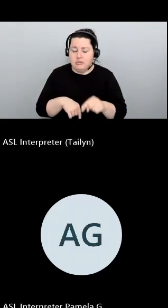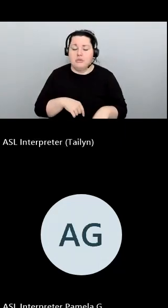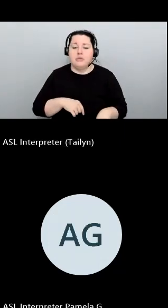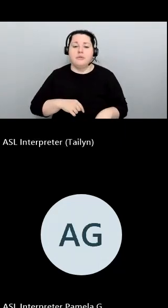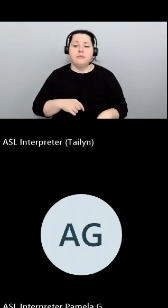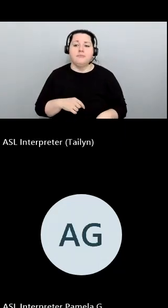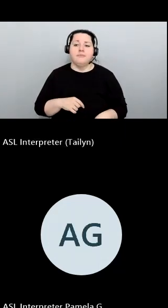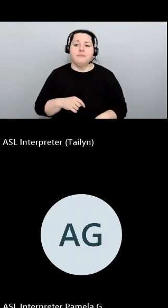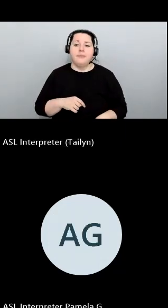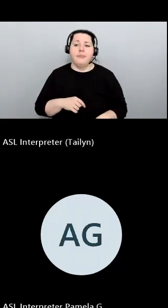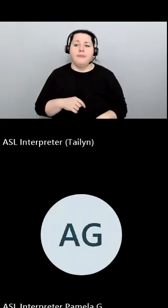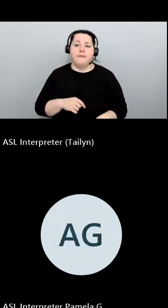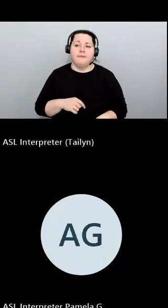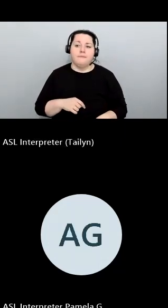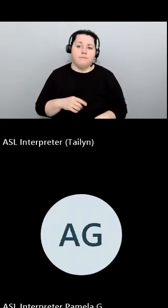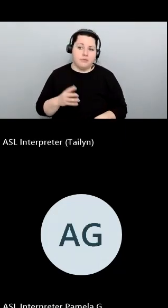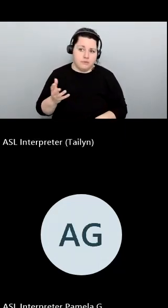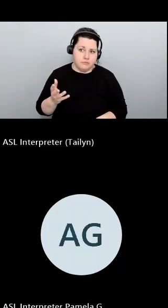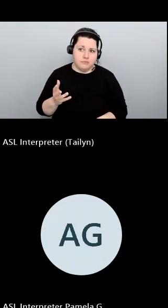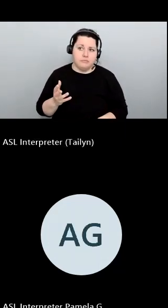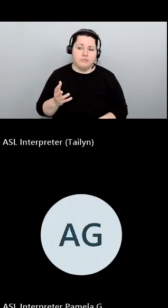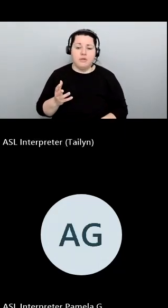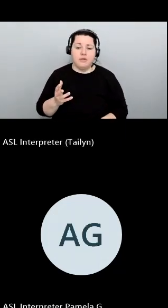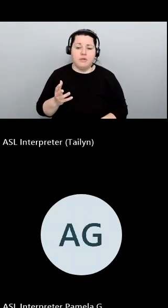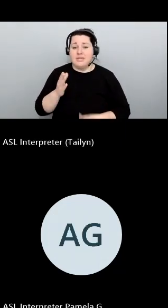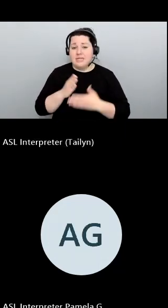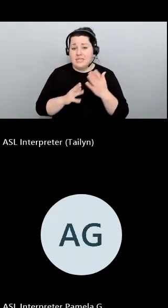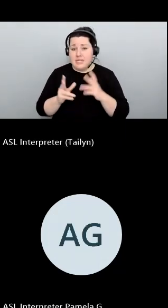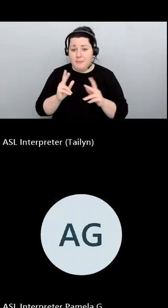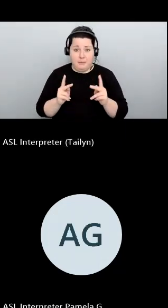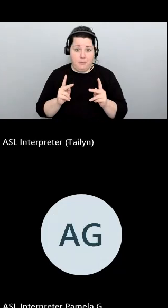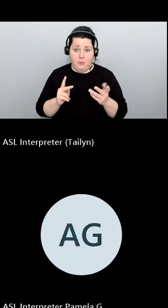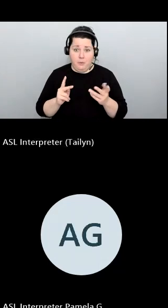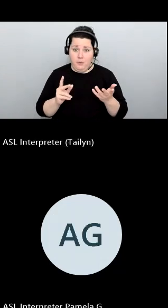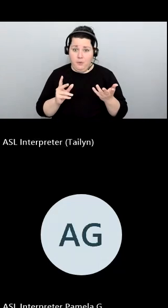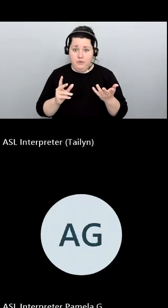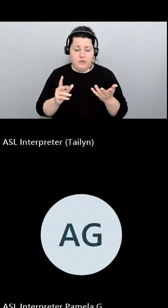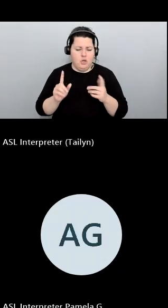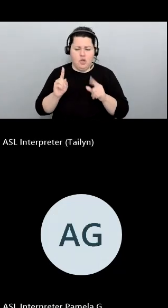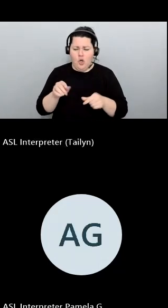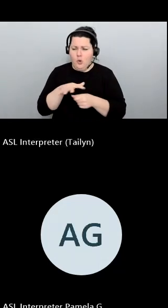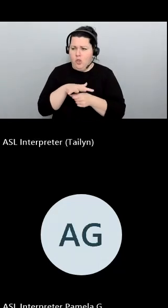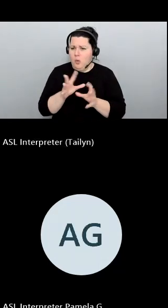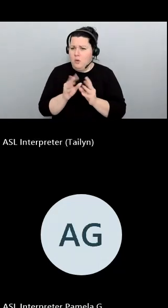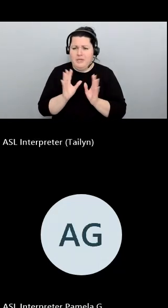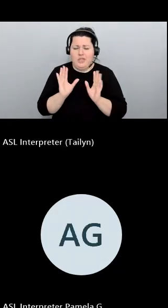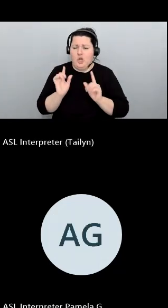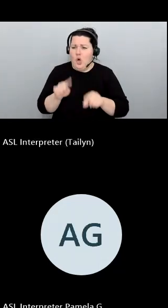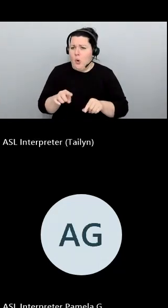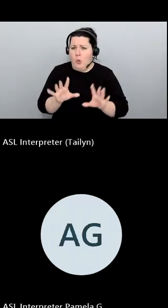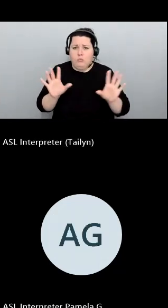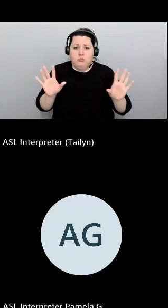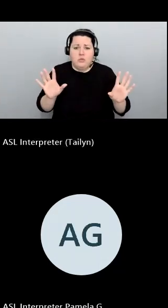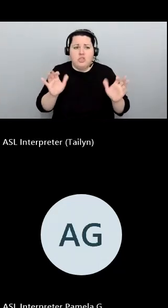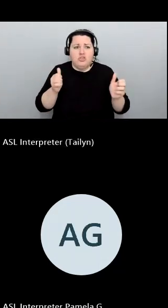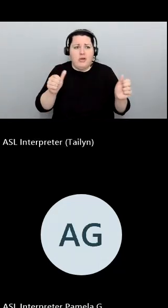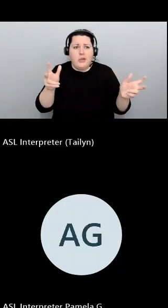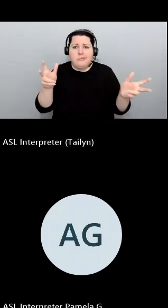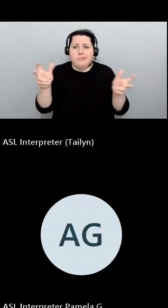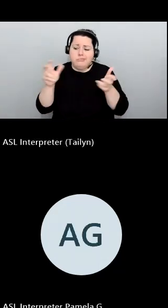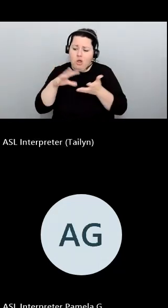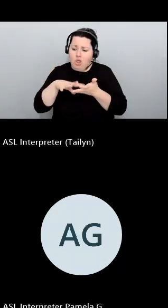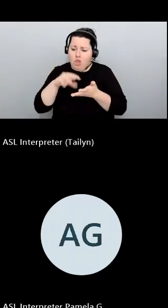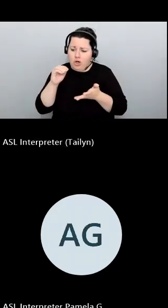your local meeting, but if some people like if just go to your local meeting and try to learn and get